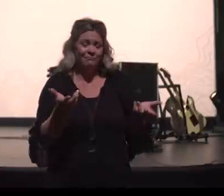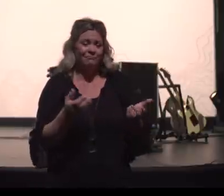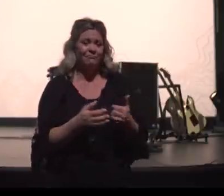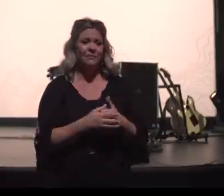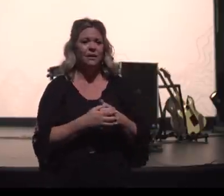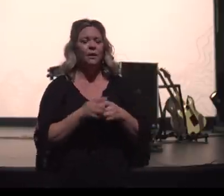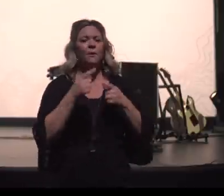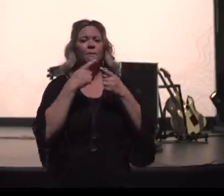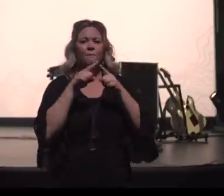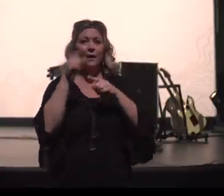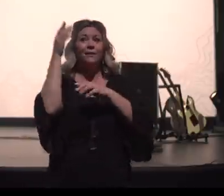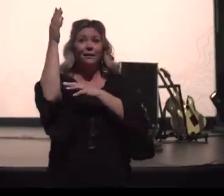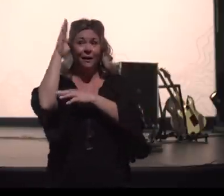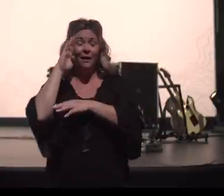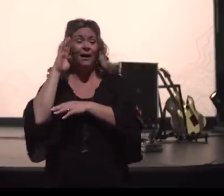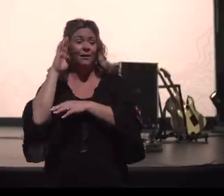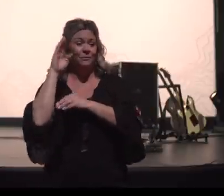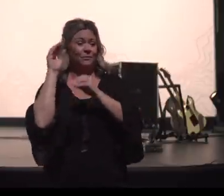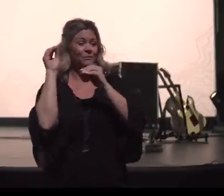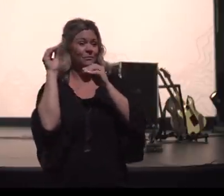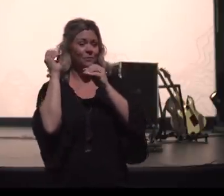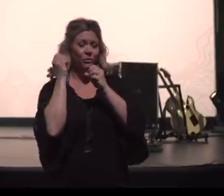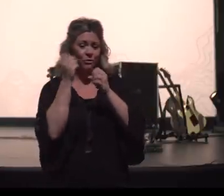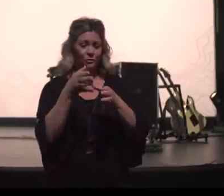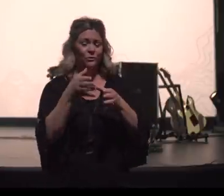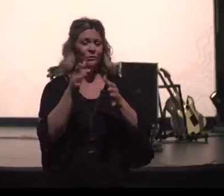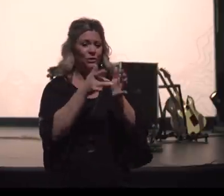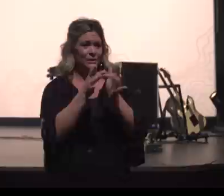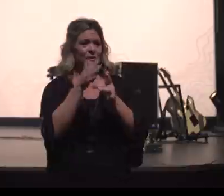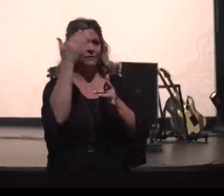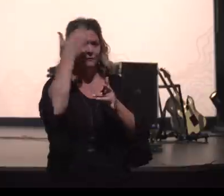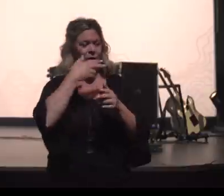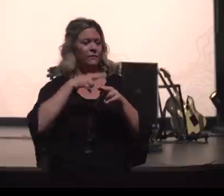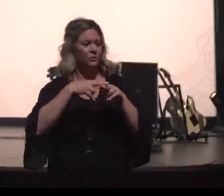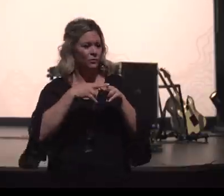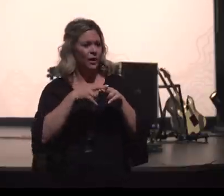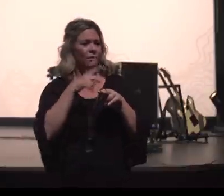And yet God threw his son in front of a train.